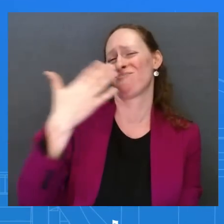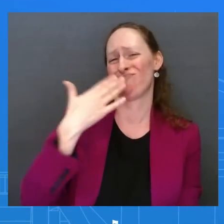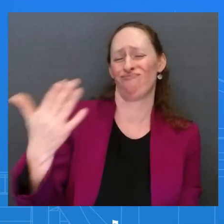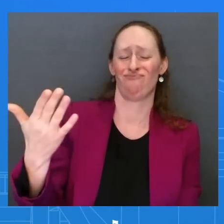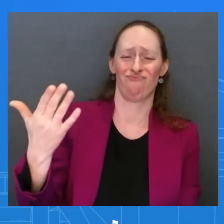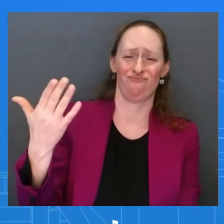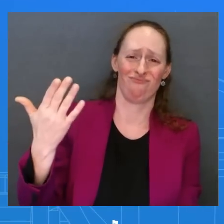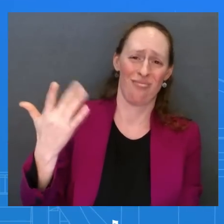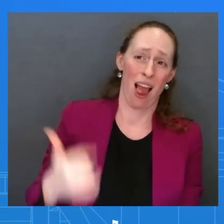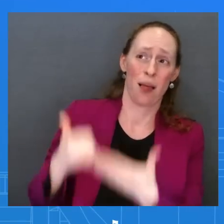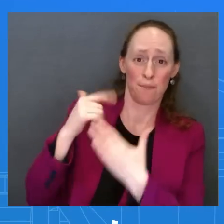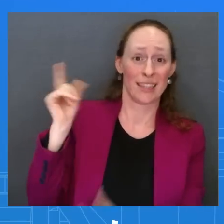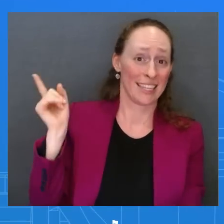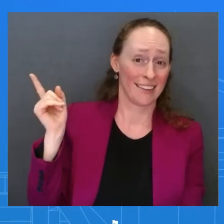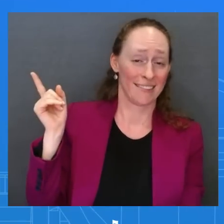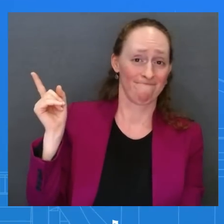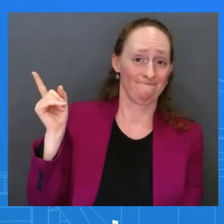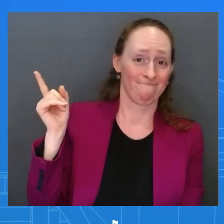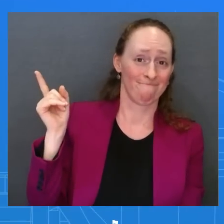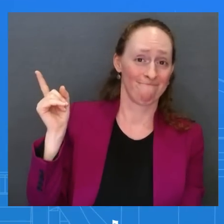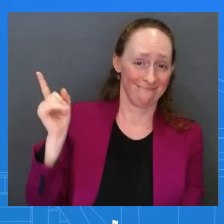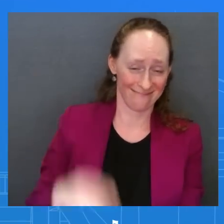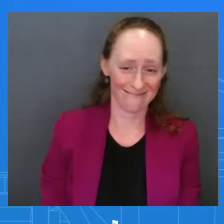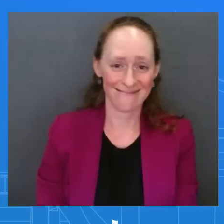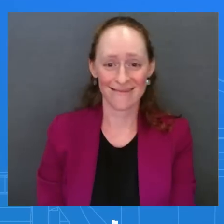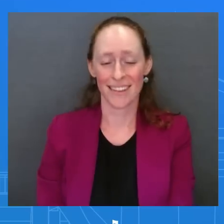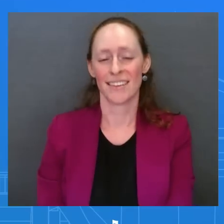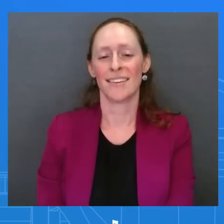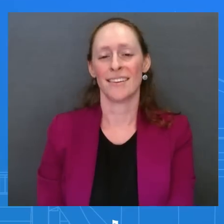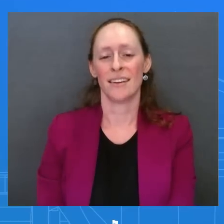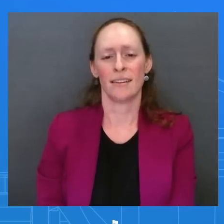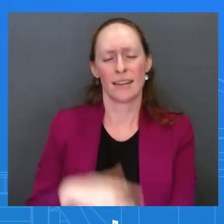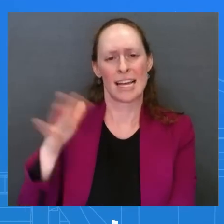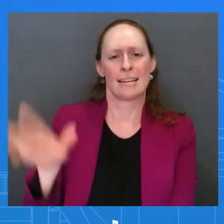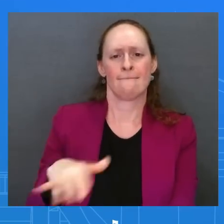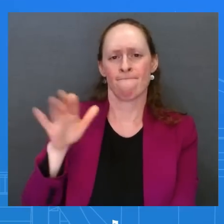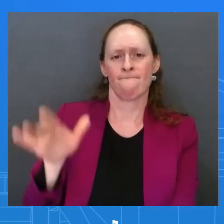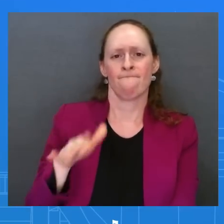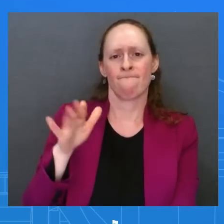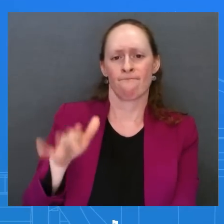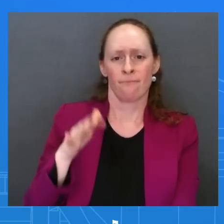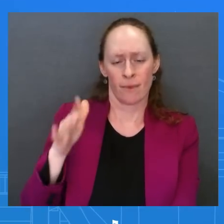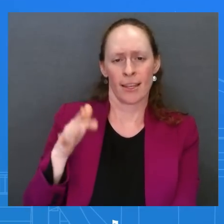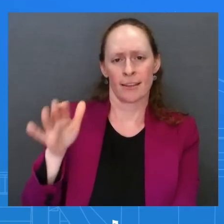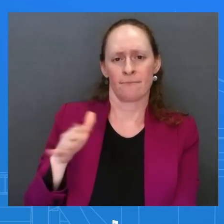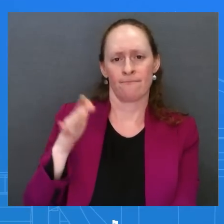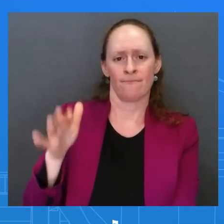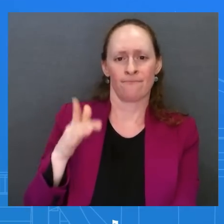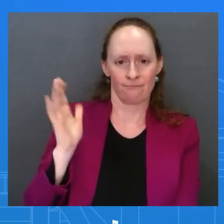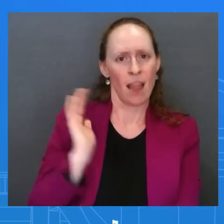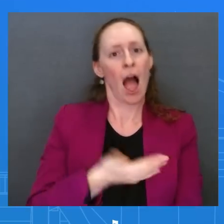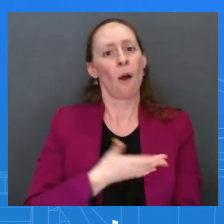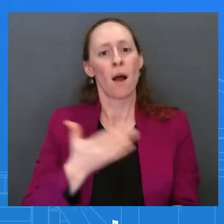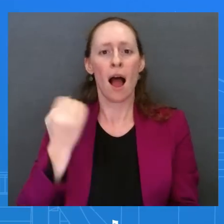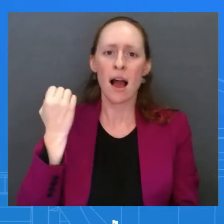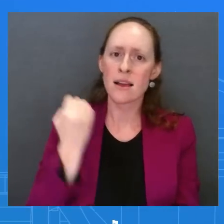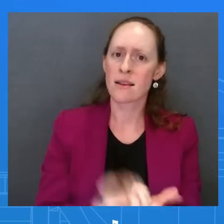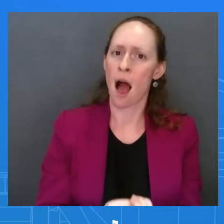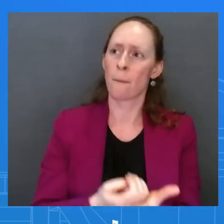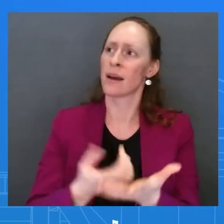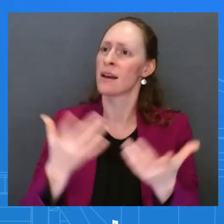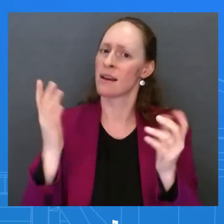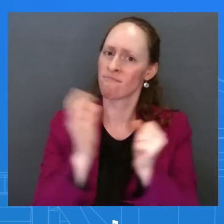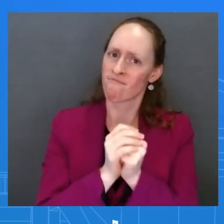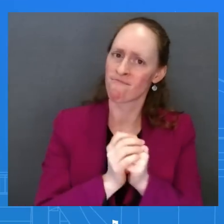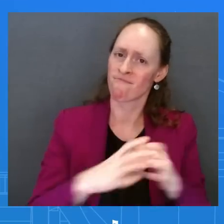will, reimagining how we should build an economy, transforming how an economy should look like for the